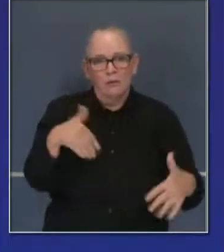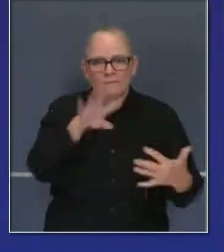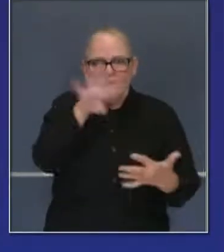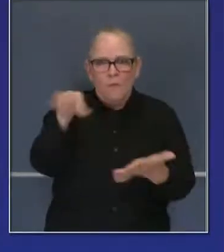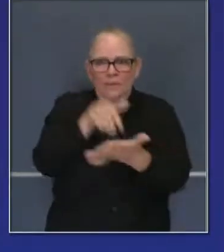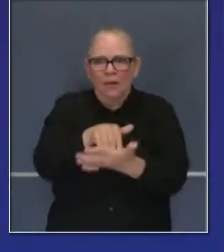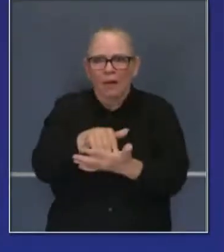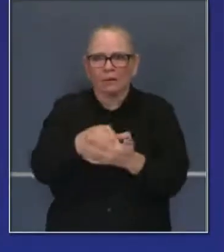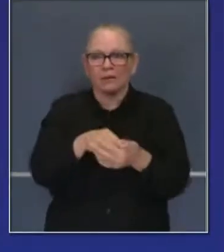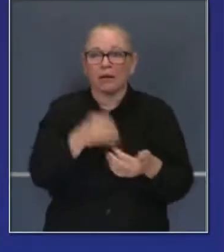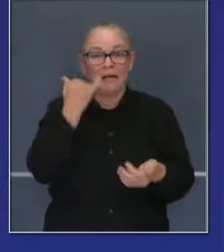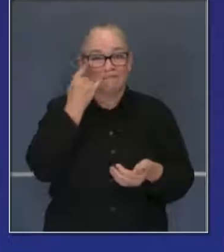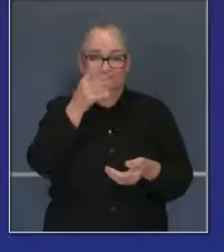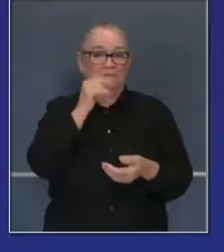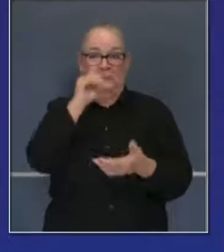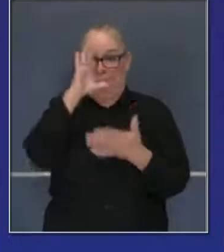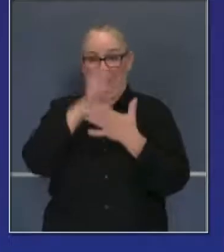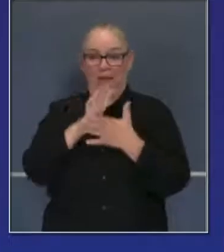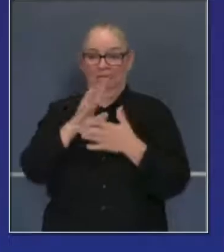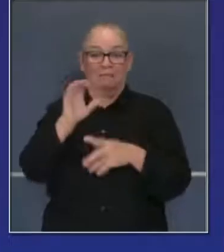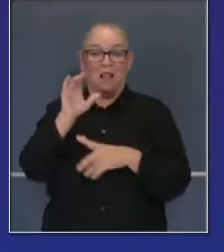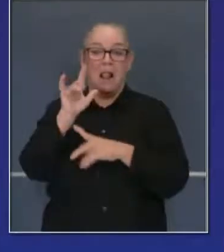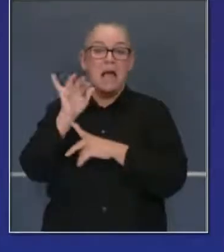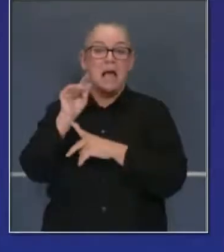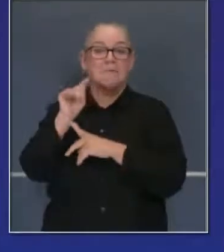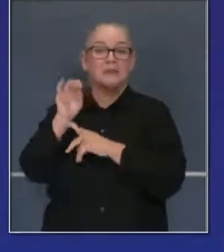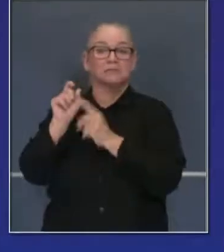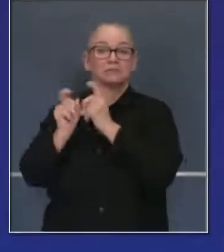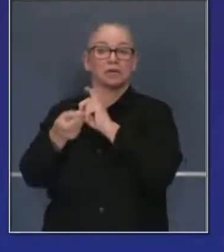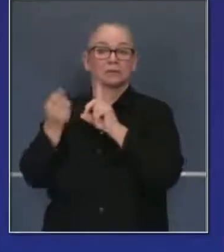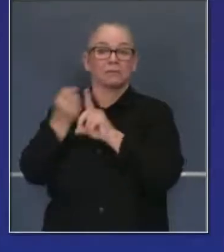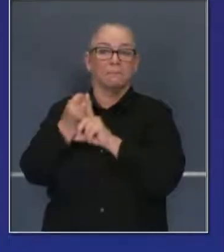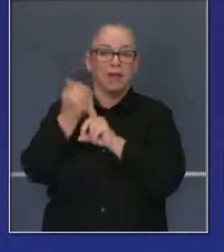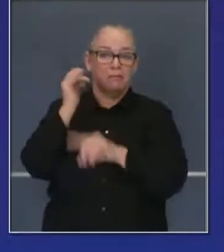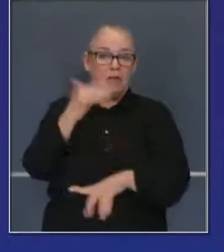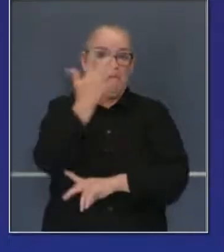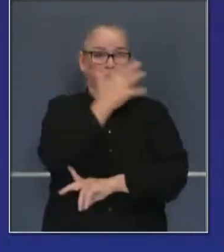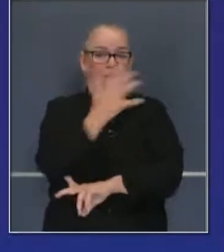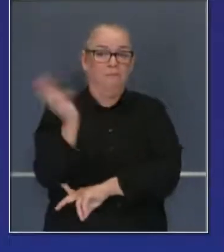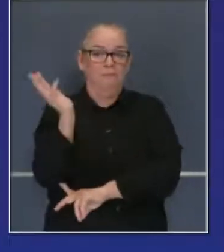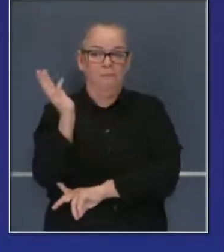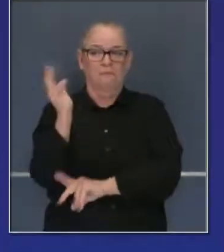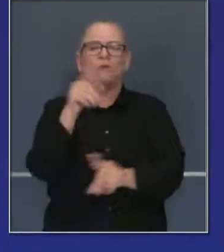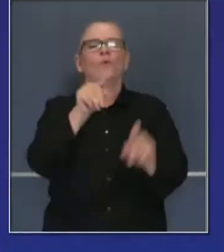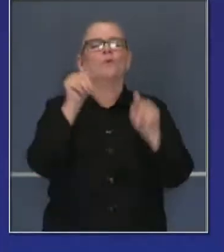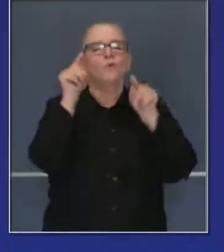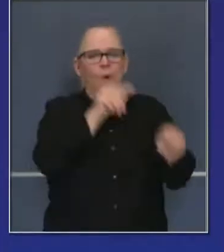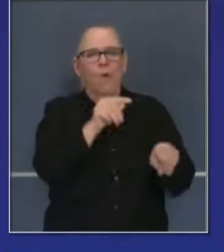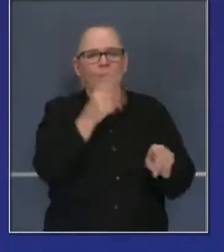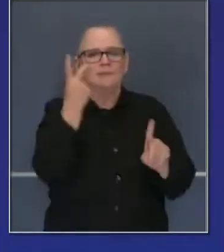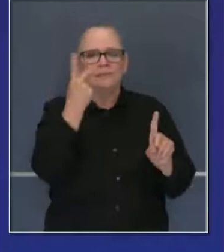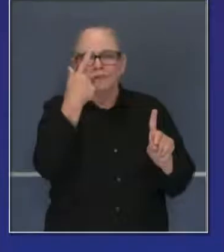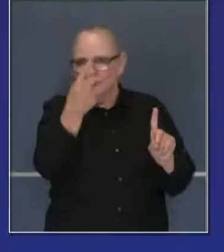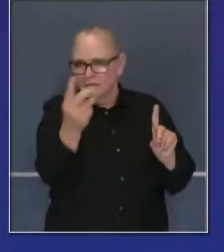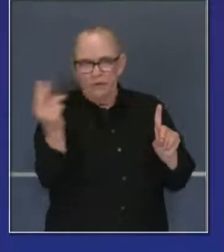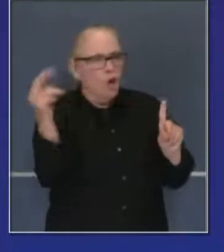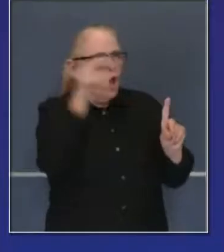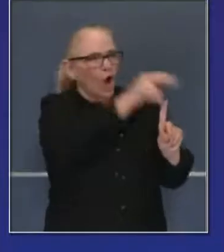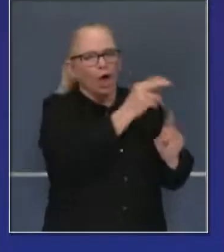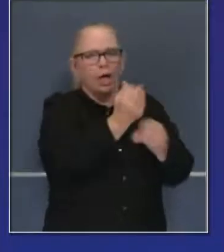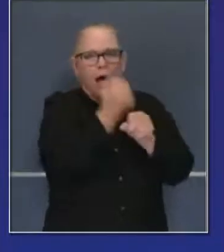doubt about climate impacts as it relates to these forest fires, just consider in this asbestos